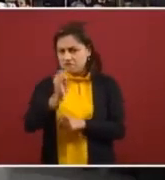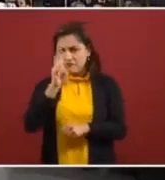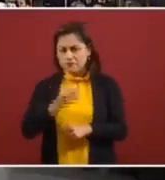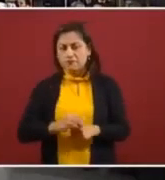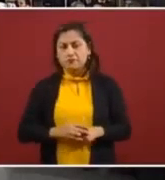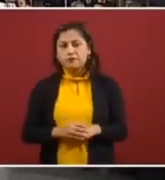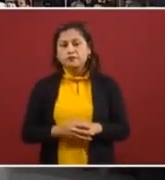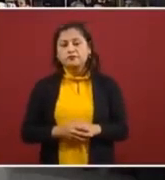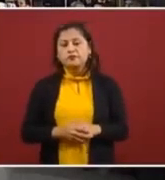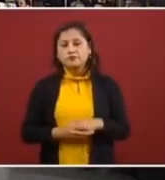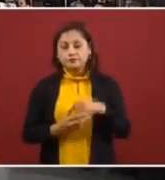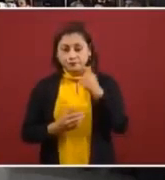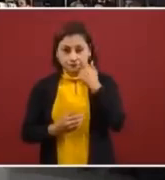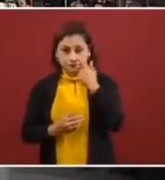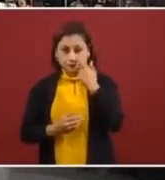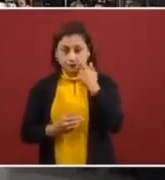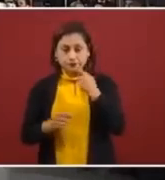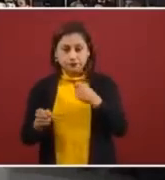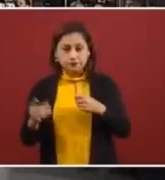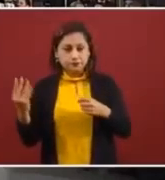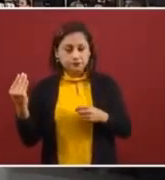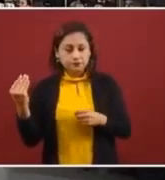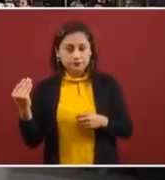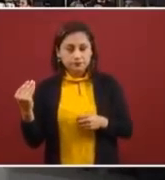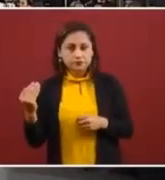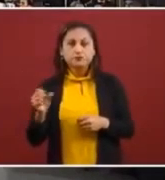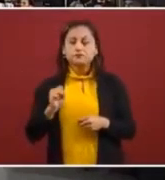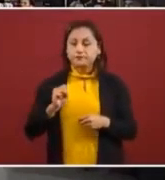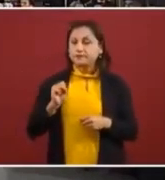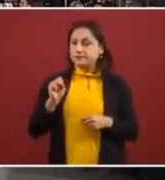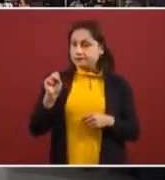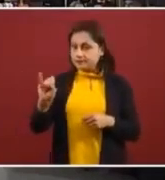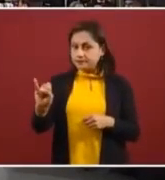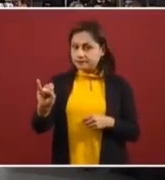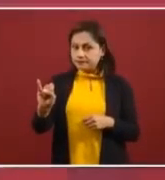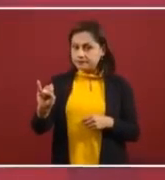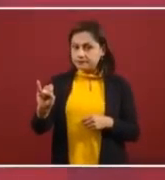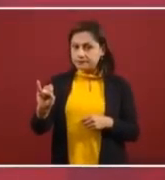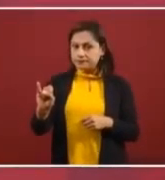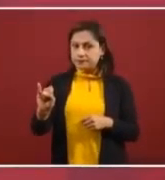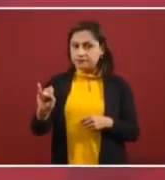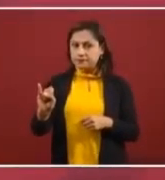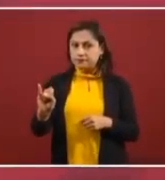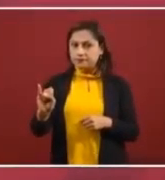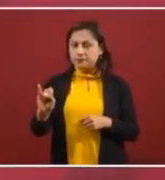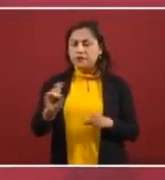Sí, yes, los casos, in all the cases,